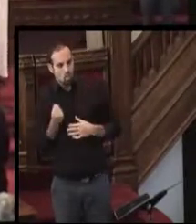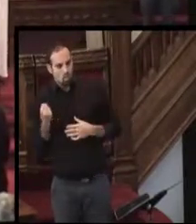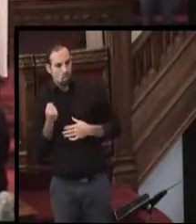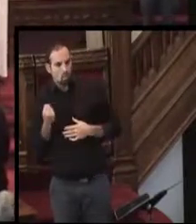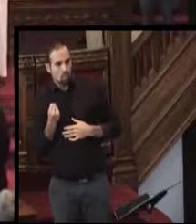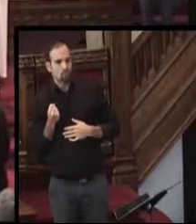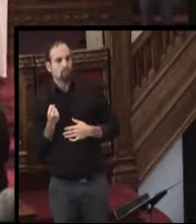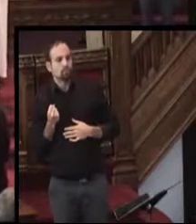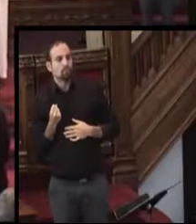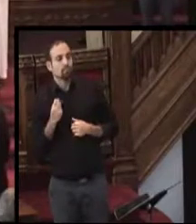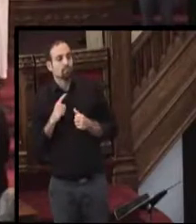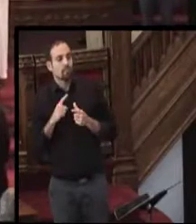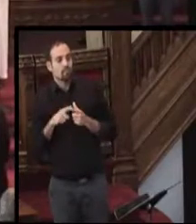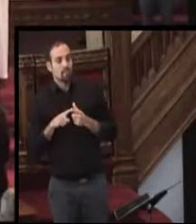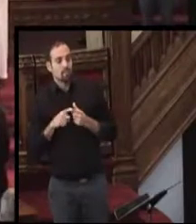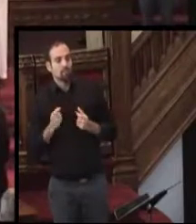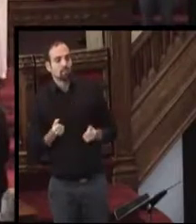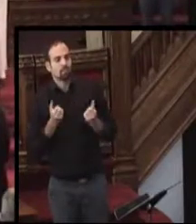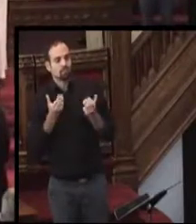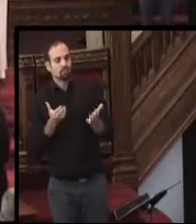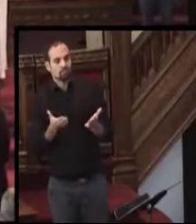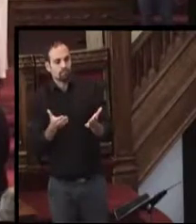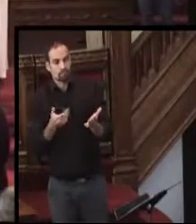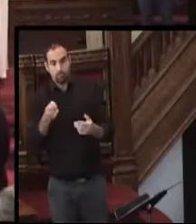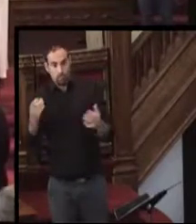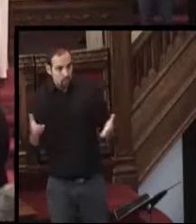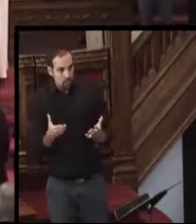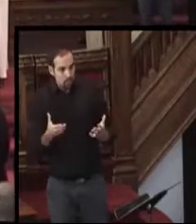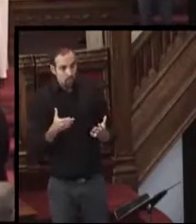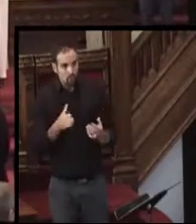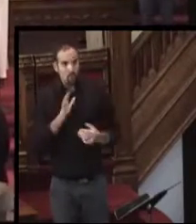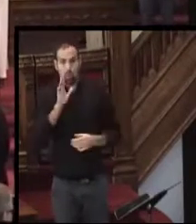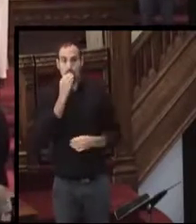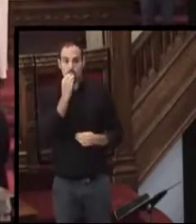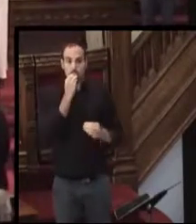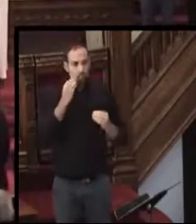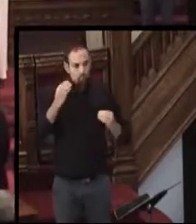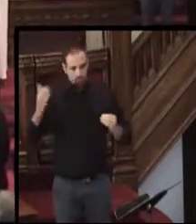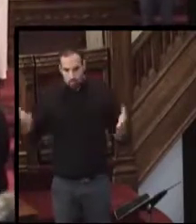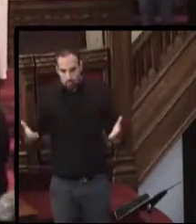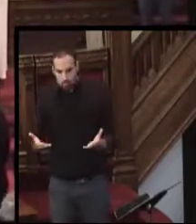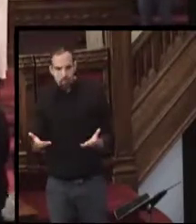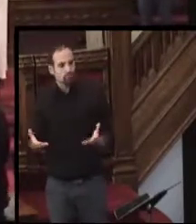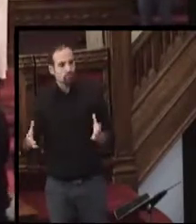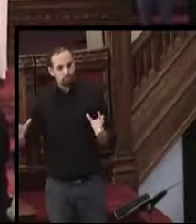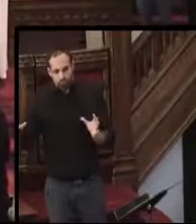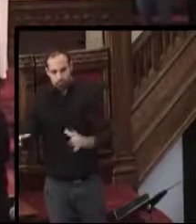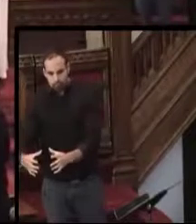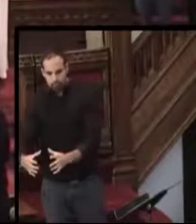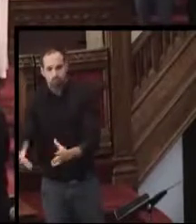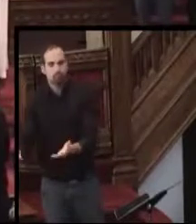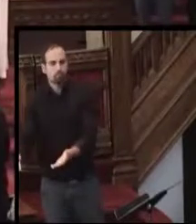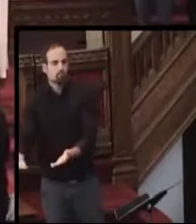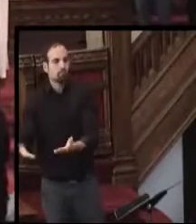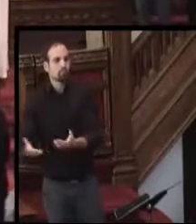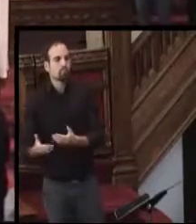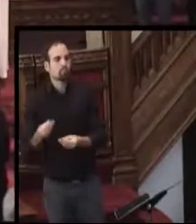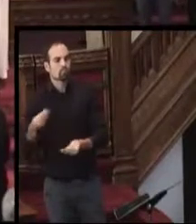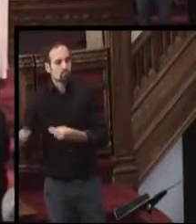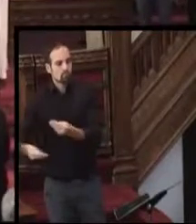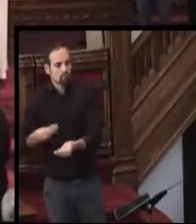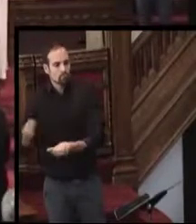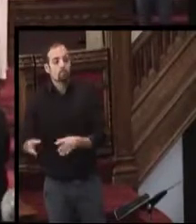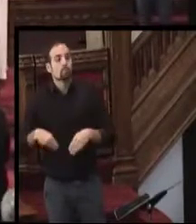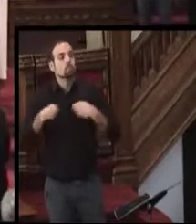bring the offering down to the front, you bring your gifts down to the front and gather with those here as we commission them. They will be given to the Toronto People with